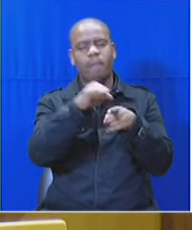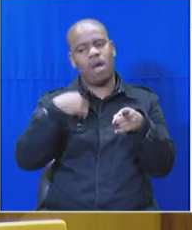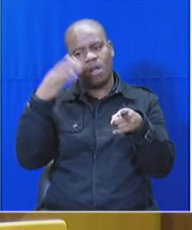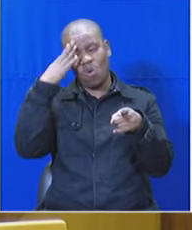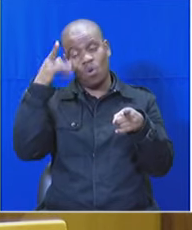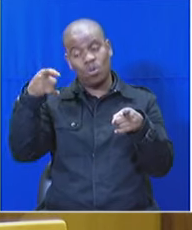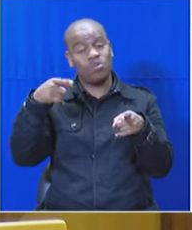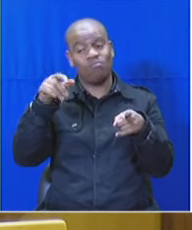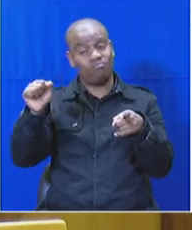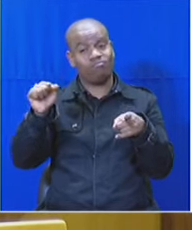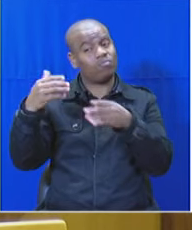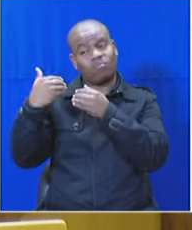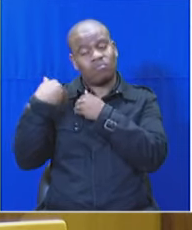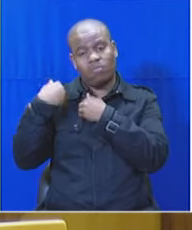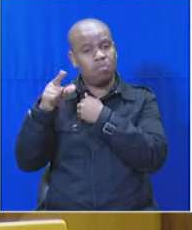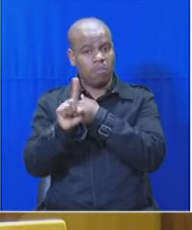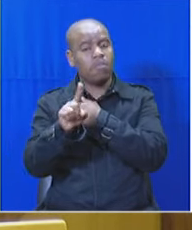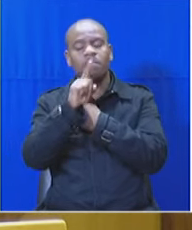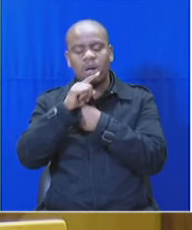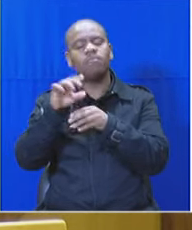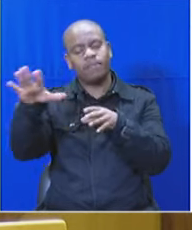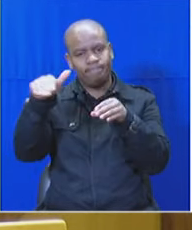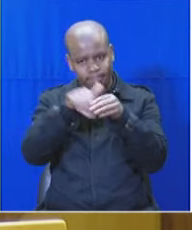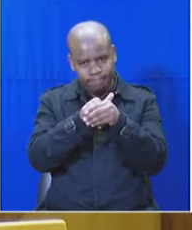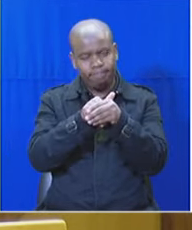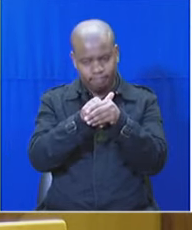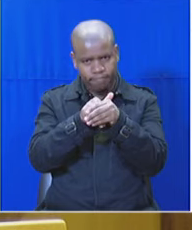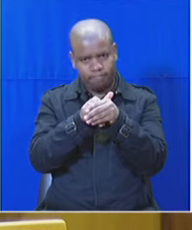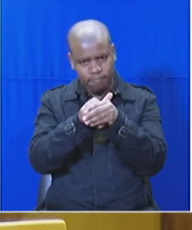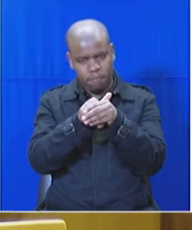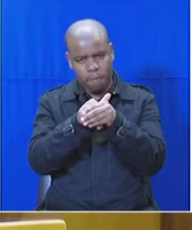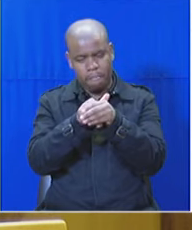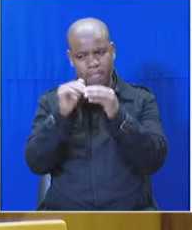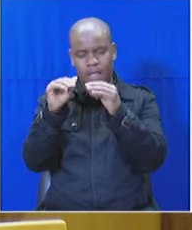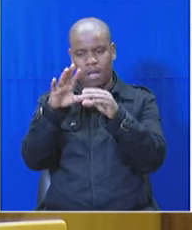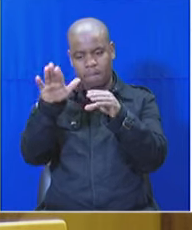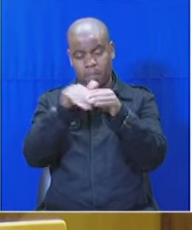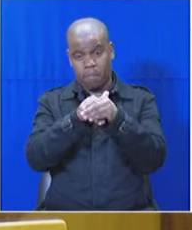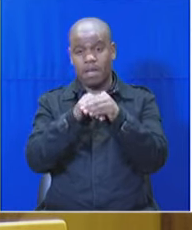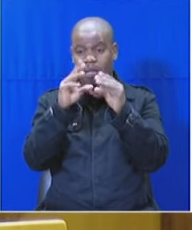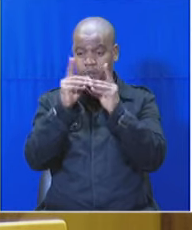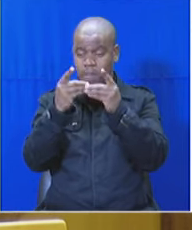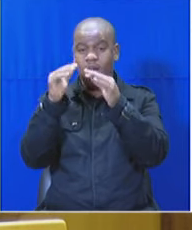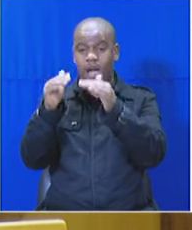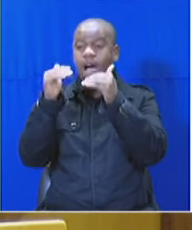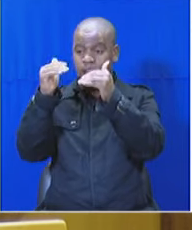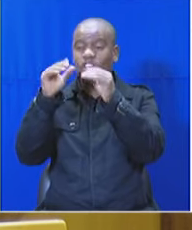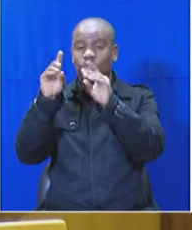Honourable Minister. We need to invite the Department of Higher Education and Training. It must wake up to this